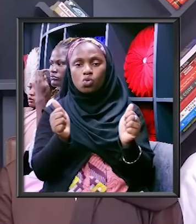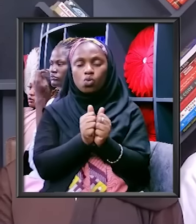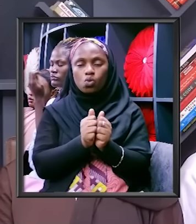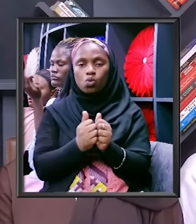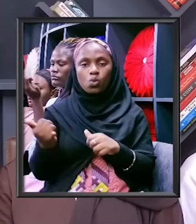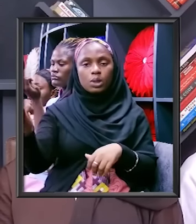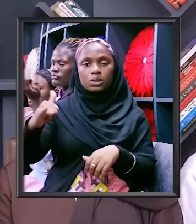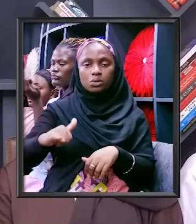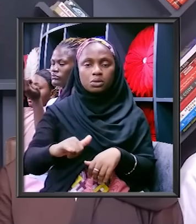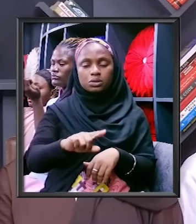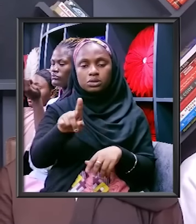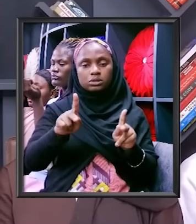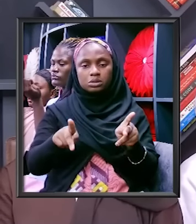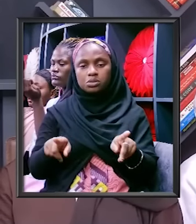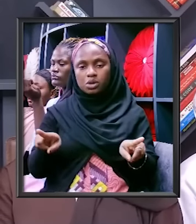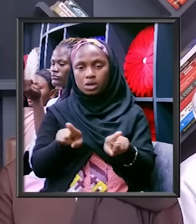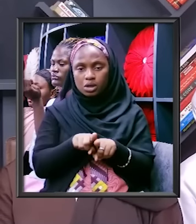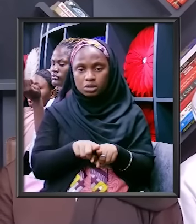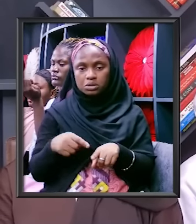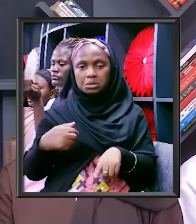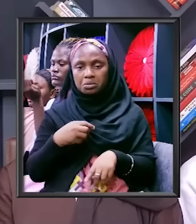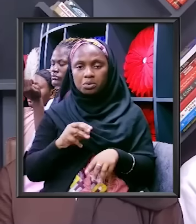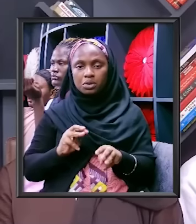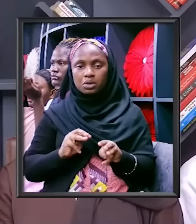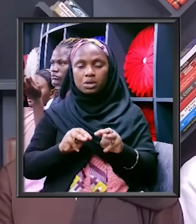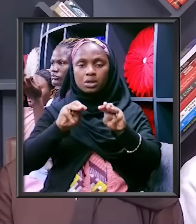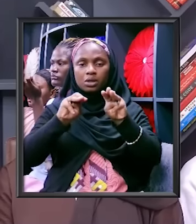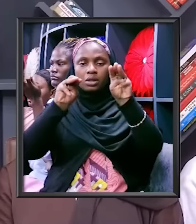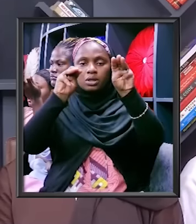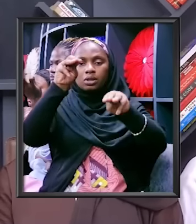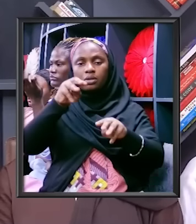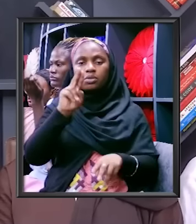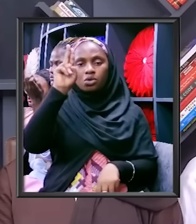we can't them. Go. As we climb up, all their